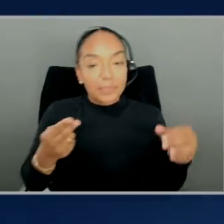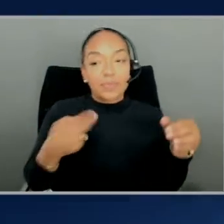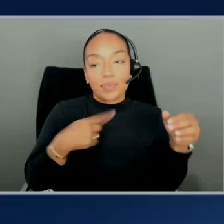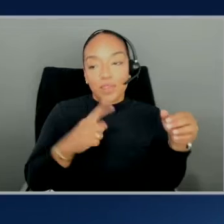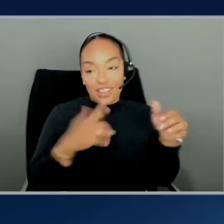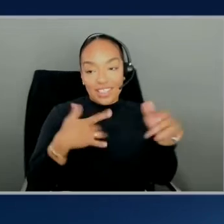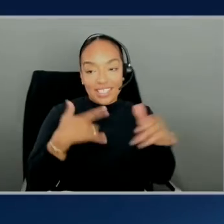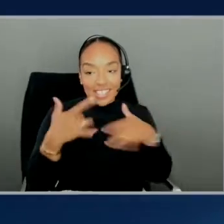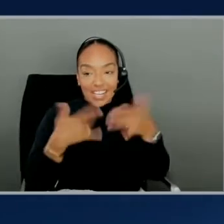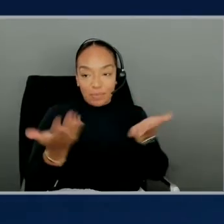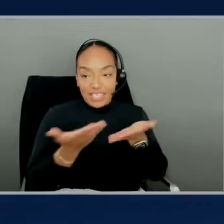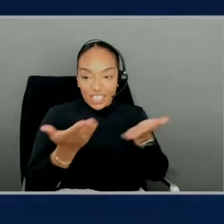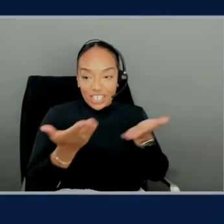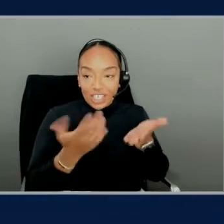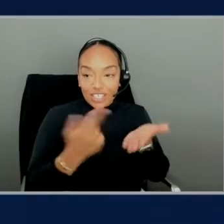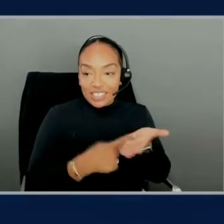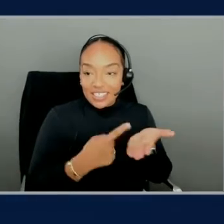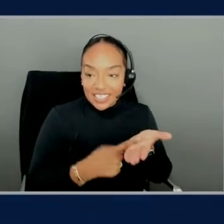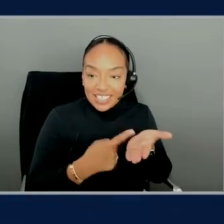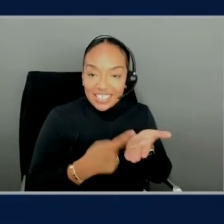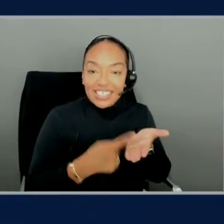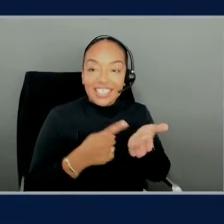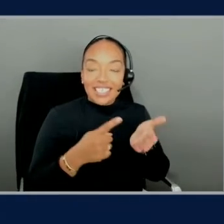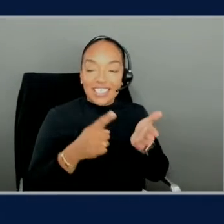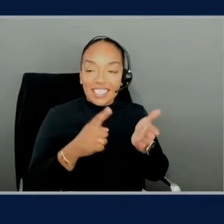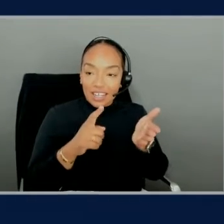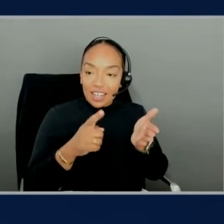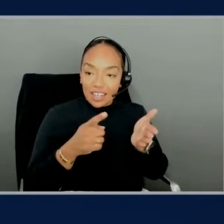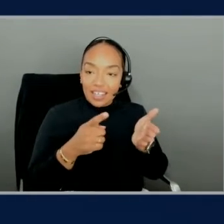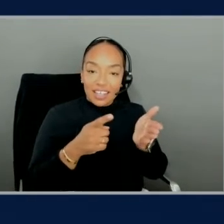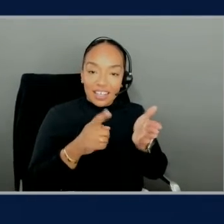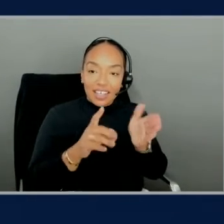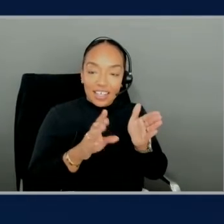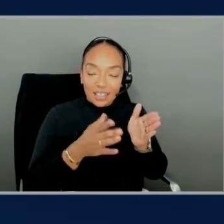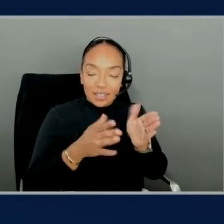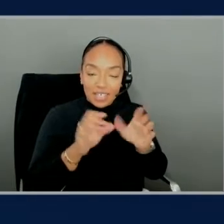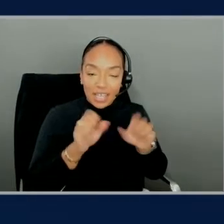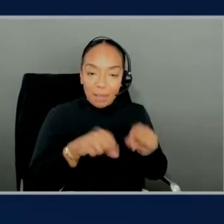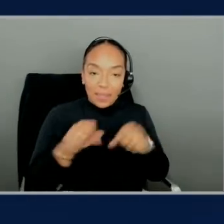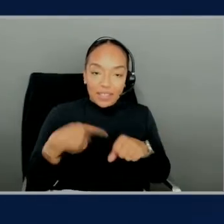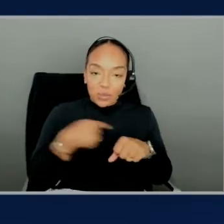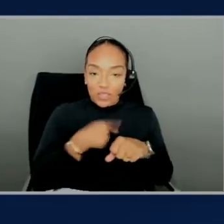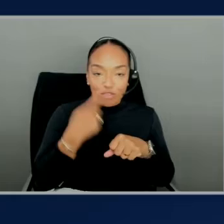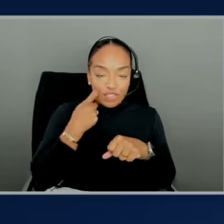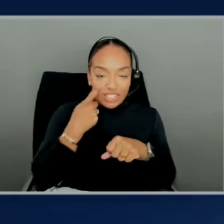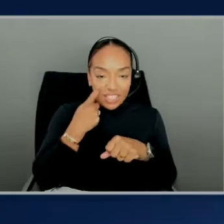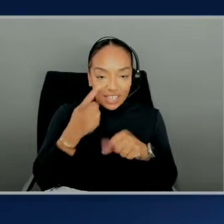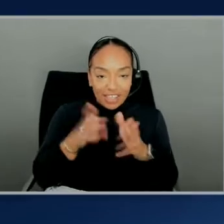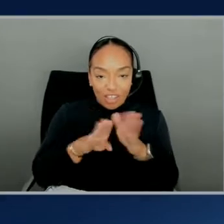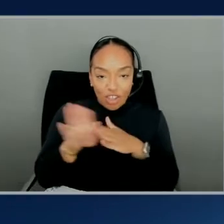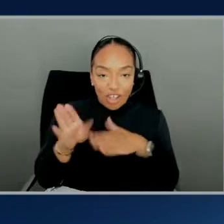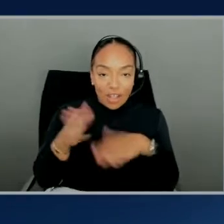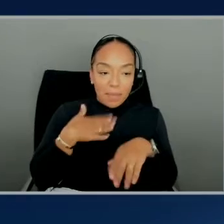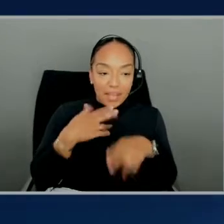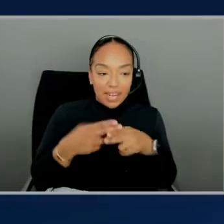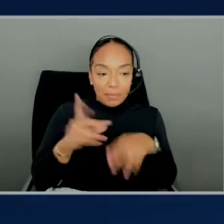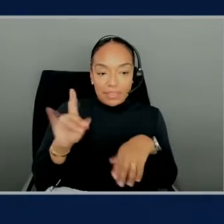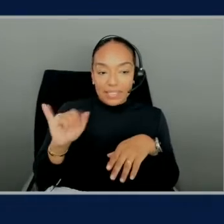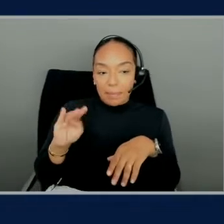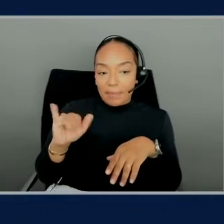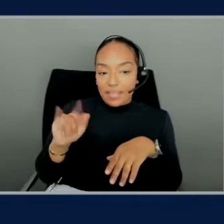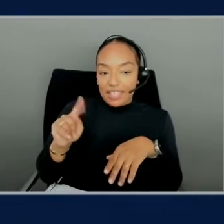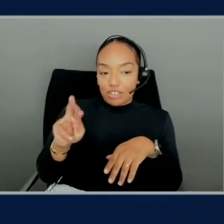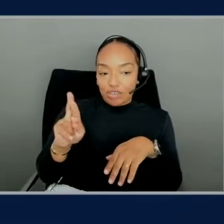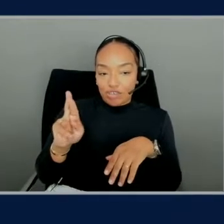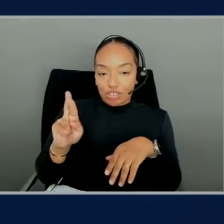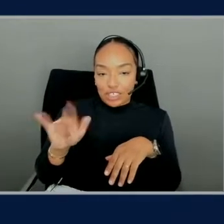about inference optimization capabilities, which we recently launched. Hi, my name is Dmitry Soldatkin. I am a senior